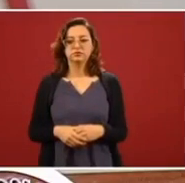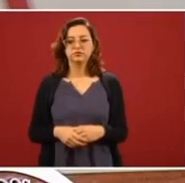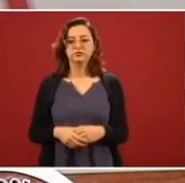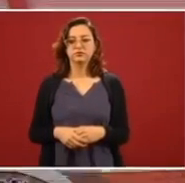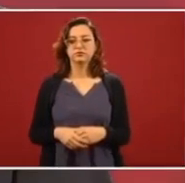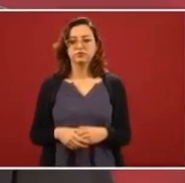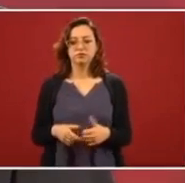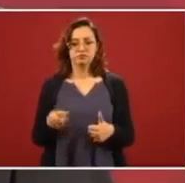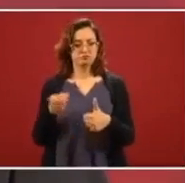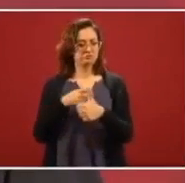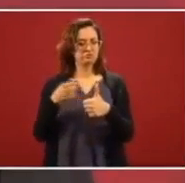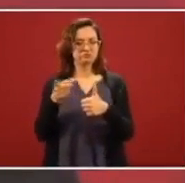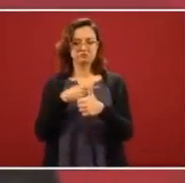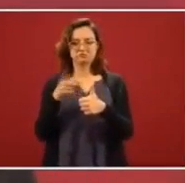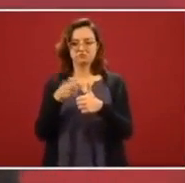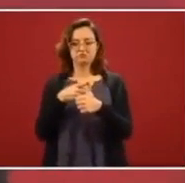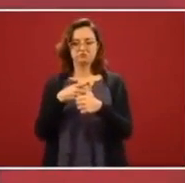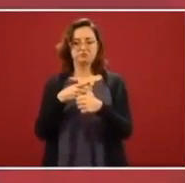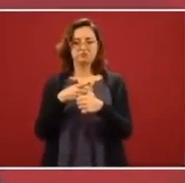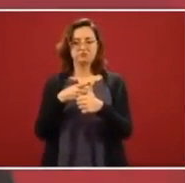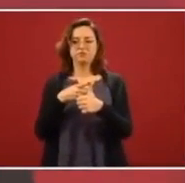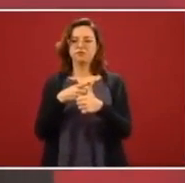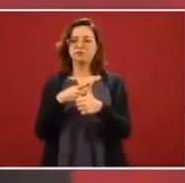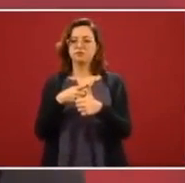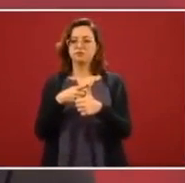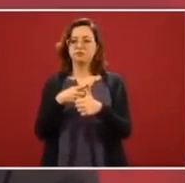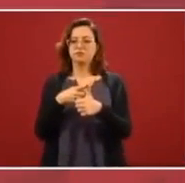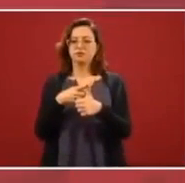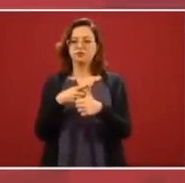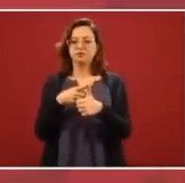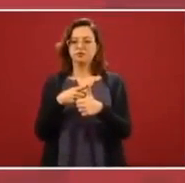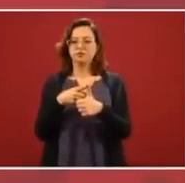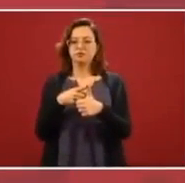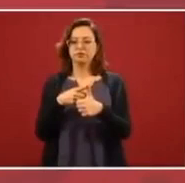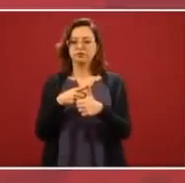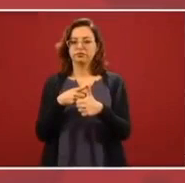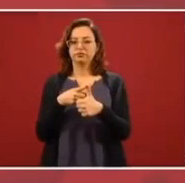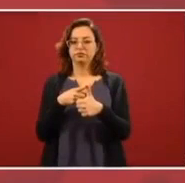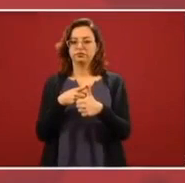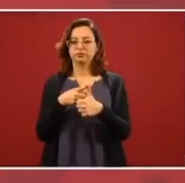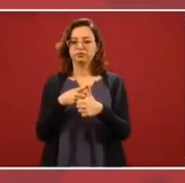sabemos Yes, we que know tenemos that we have to que